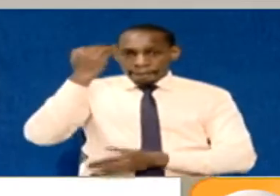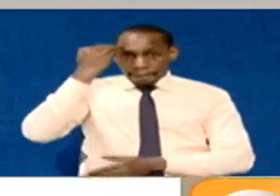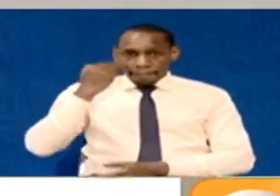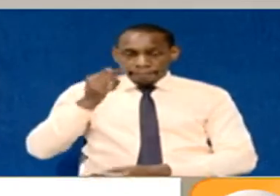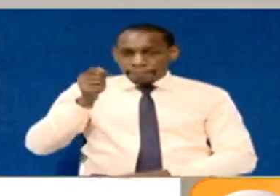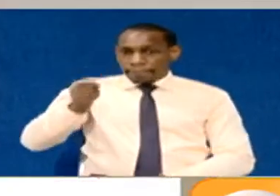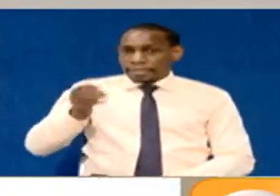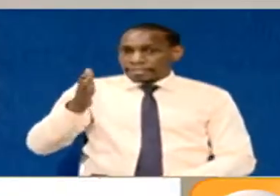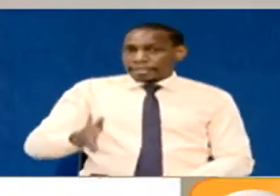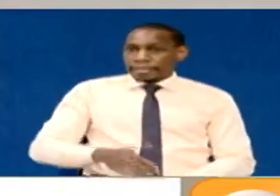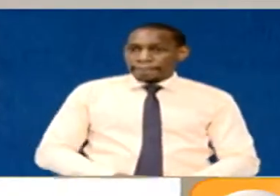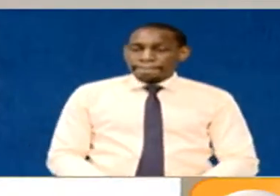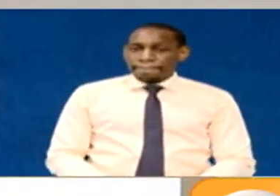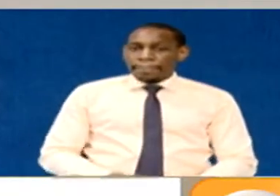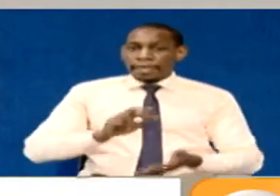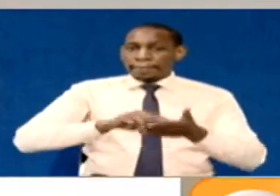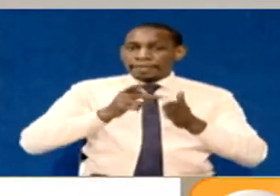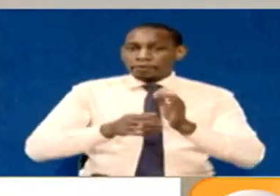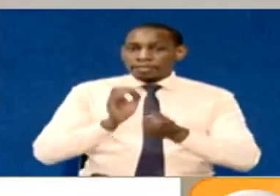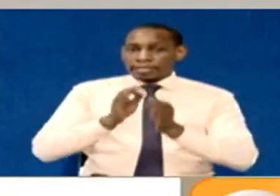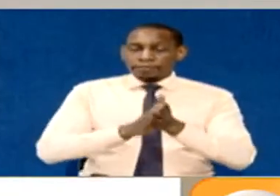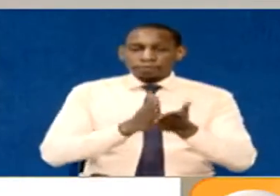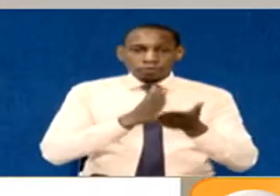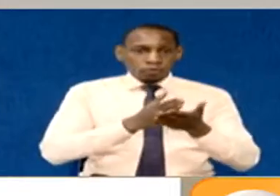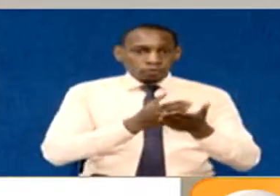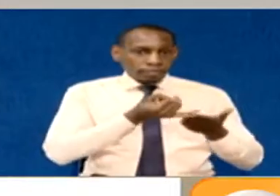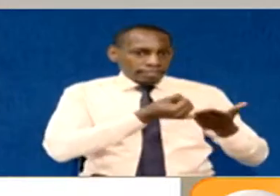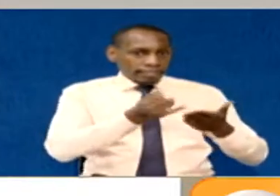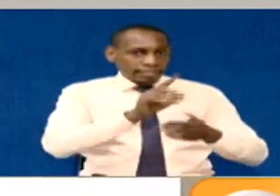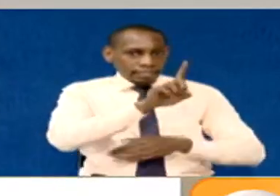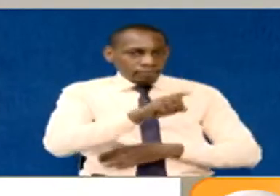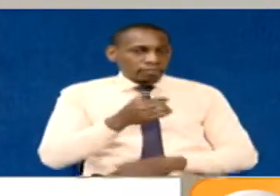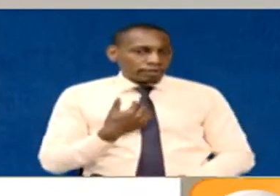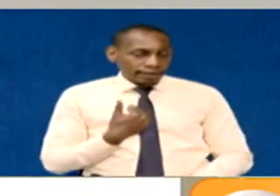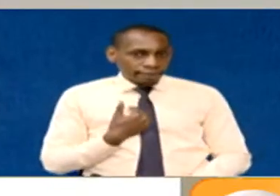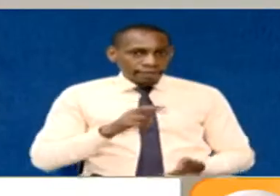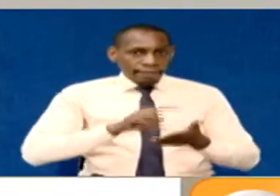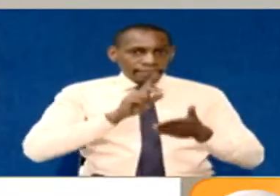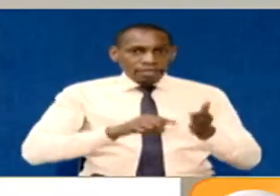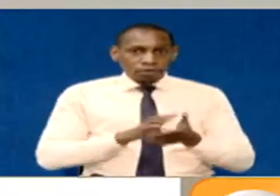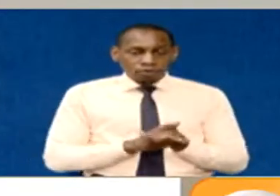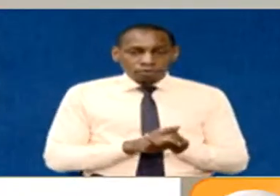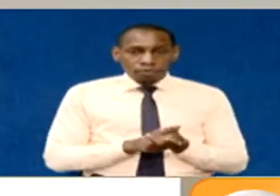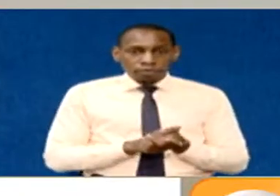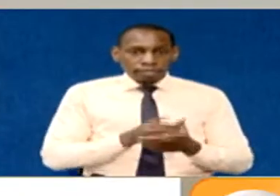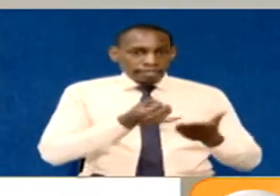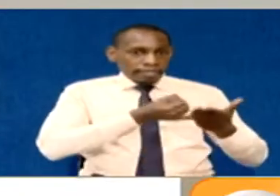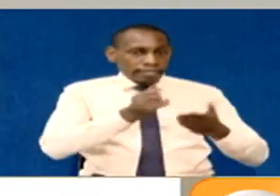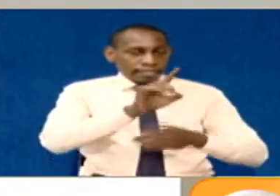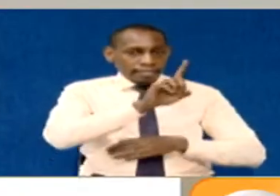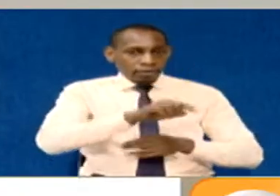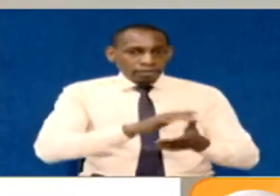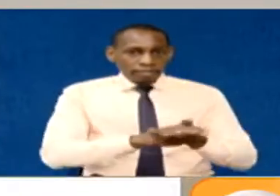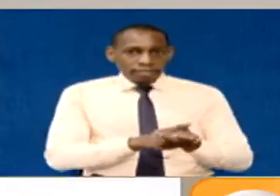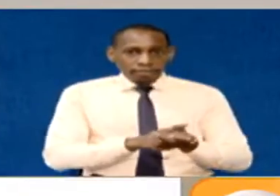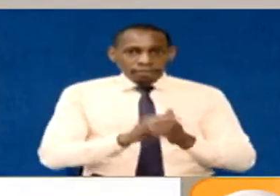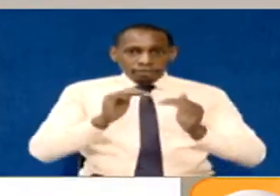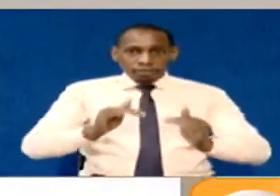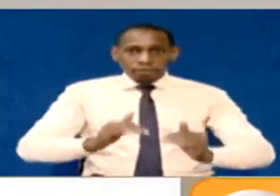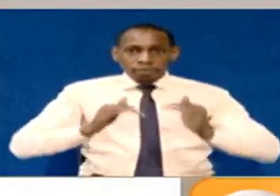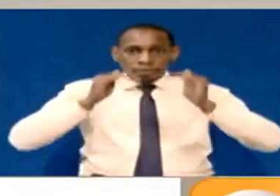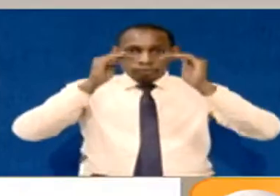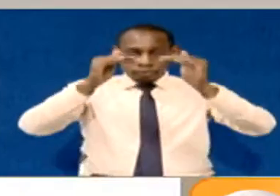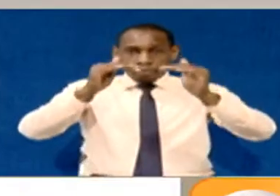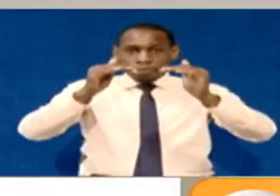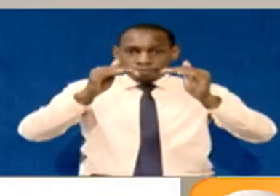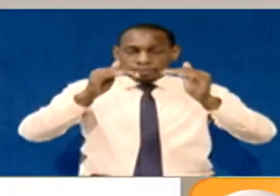So if there are integrity questions about them, does it mean it is integrity questions for their elevation to the